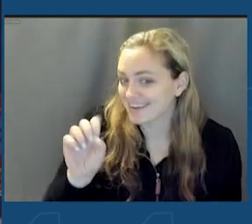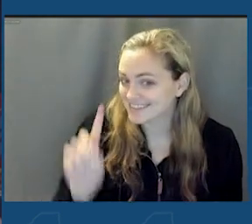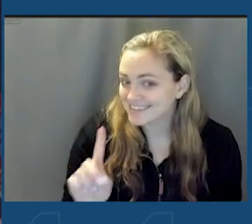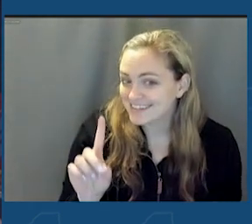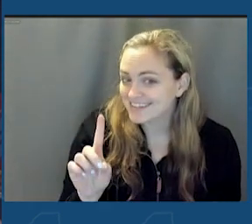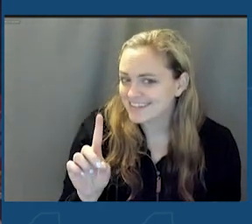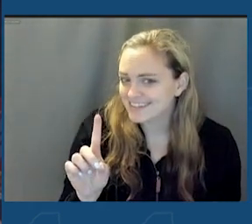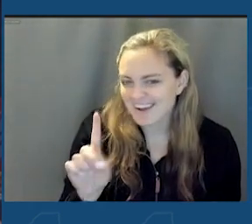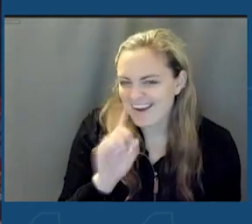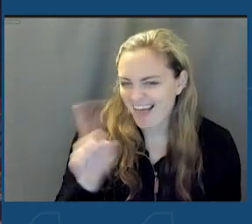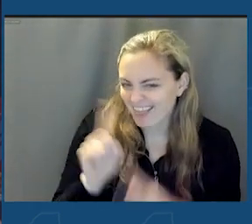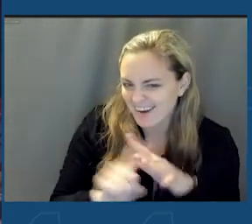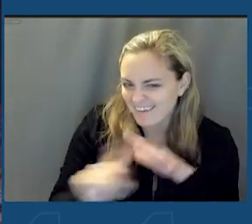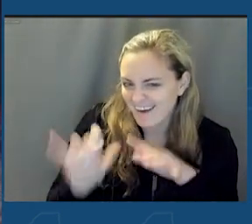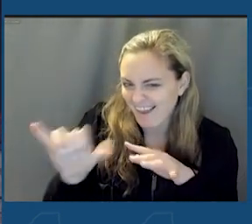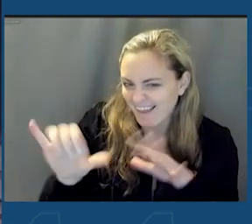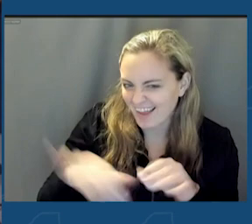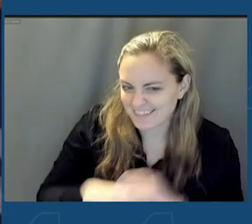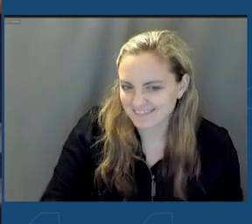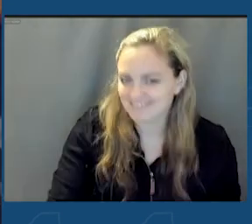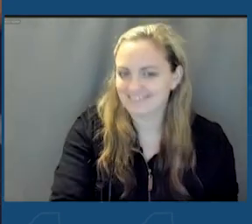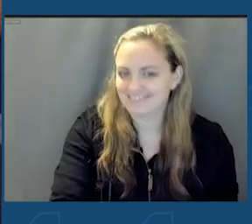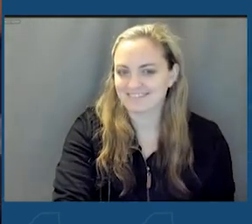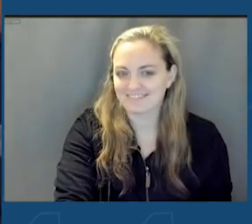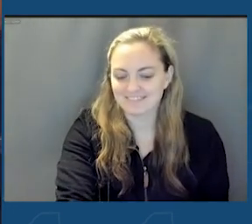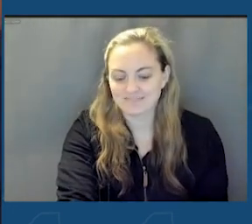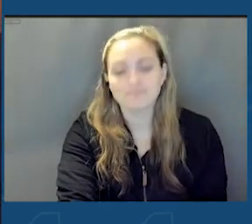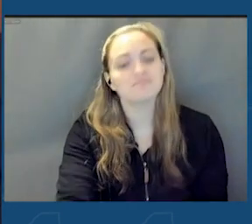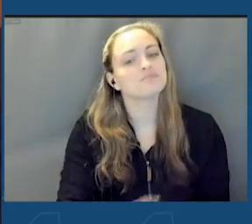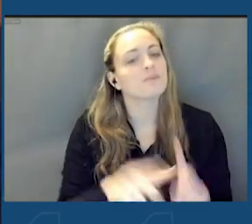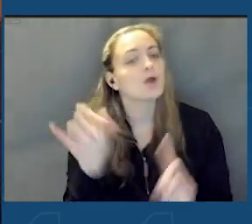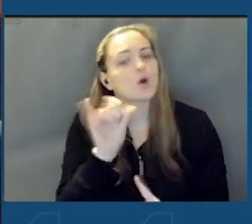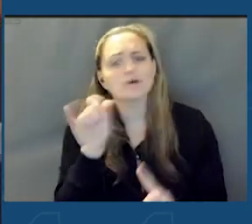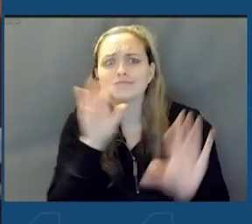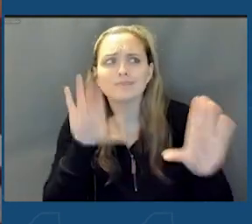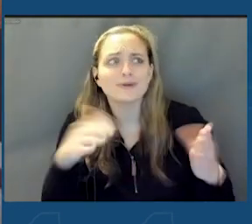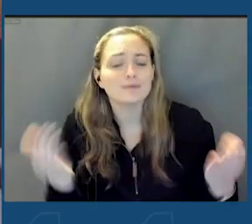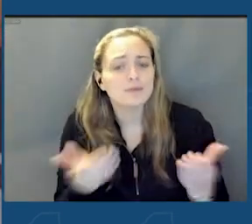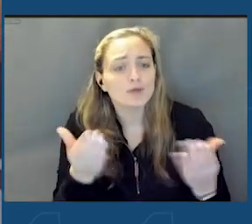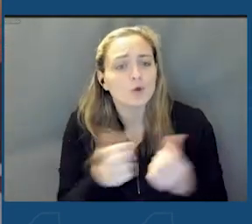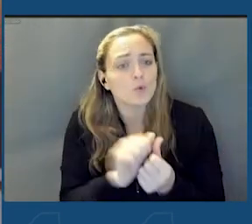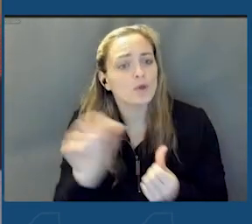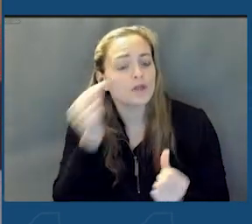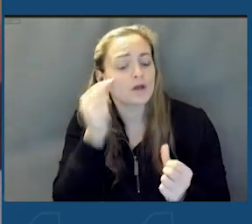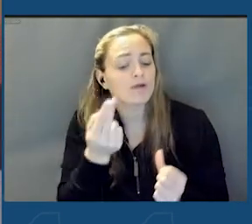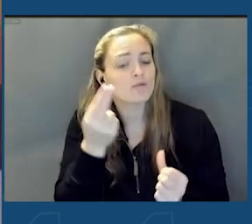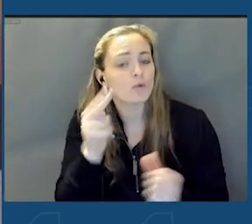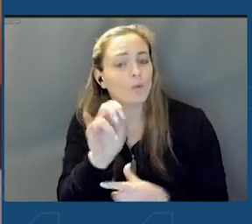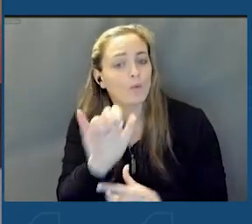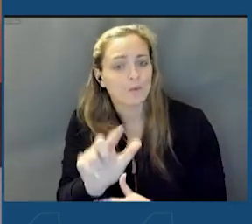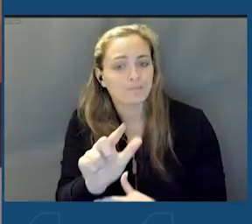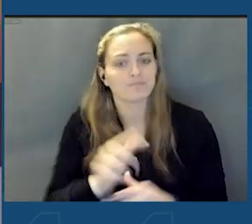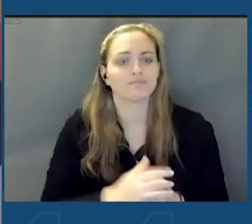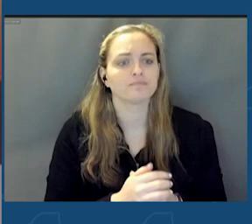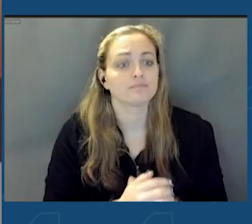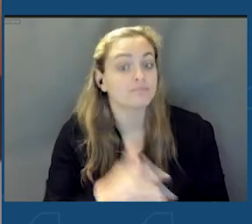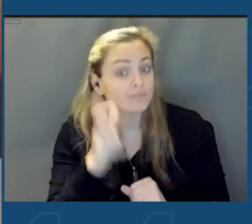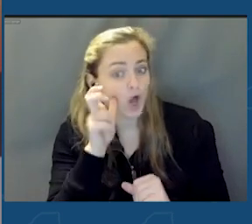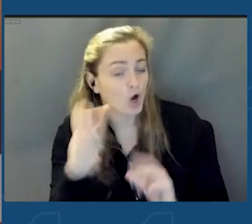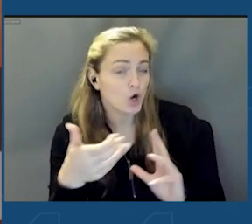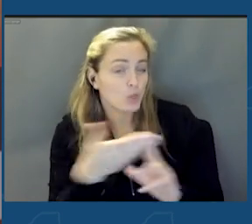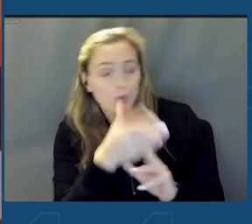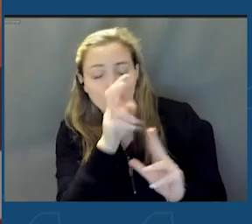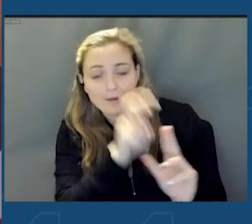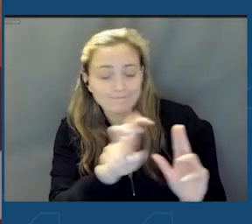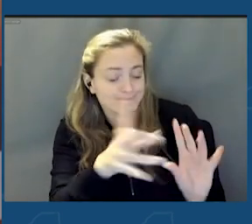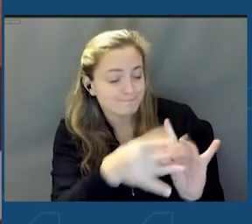letting her get out of it. But it's also so great to be here with Governor Hochul. I heard through the grapevine that she